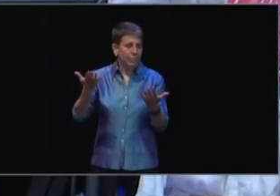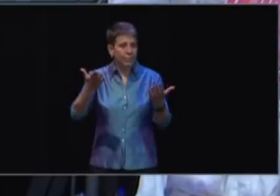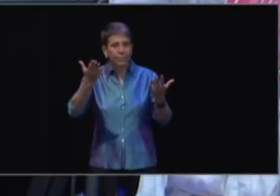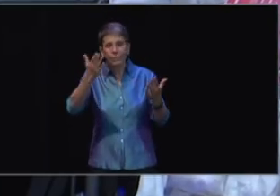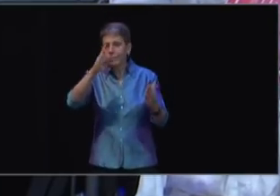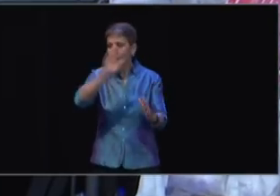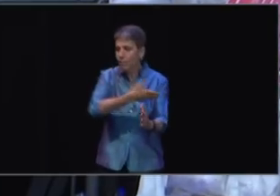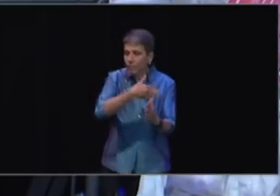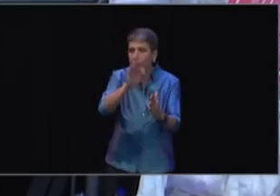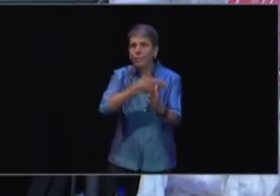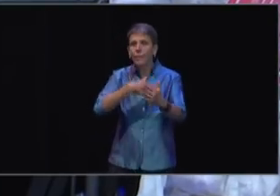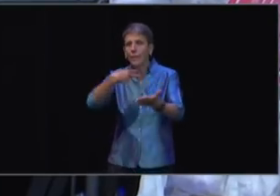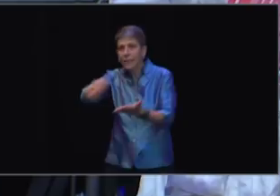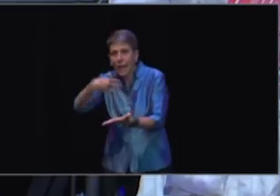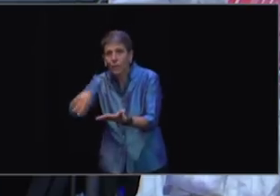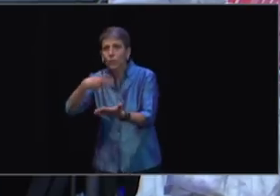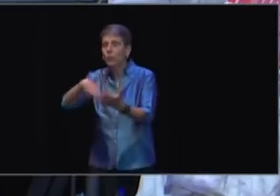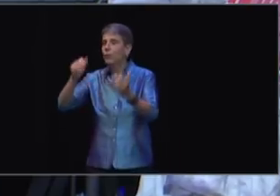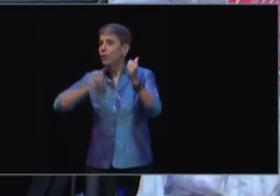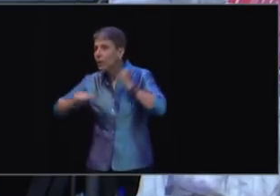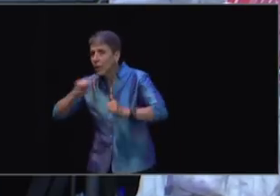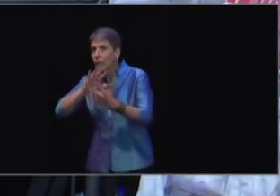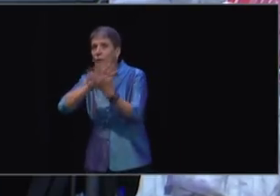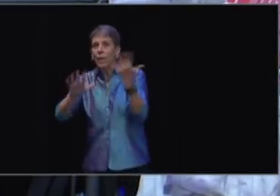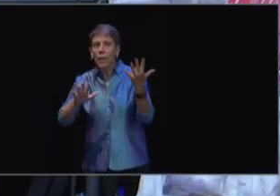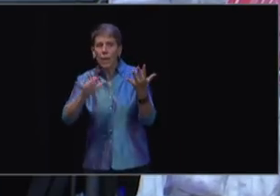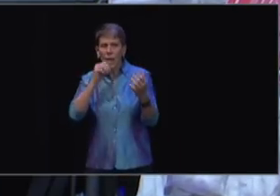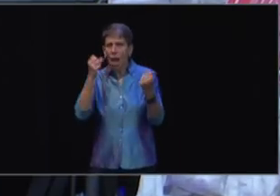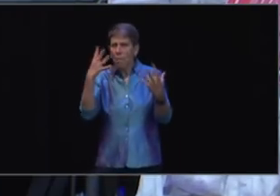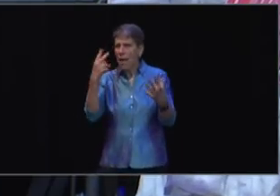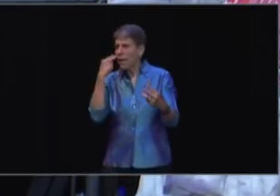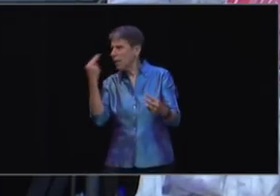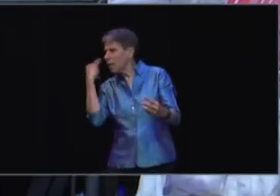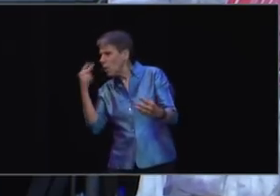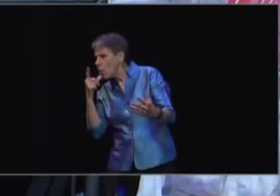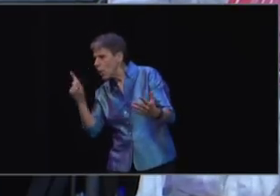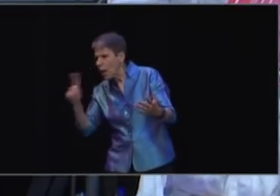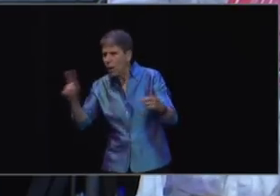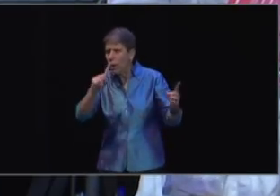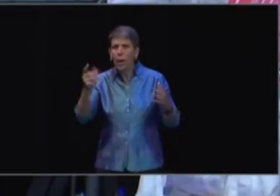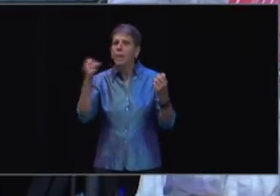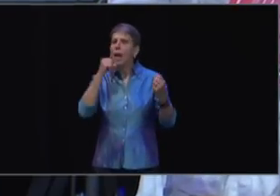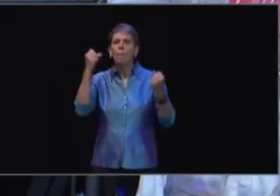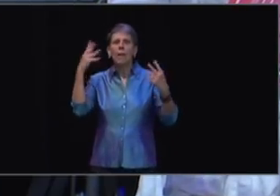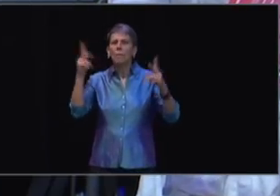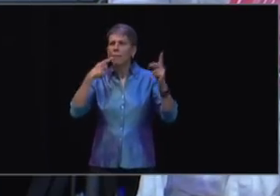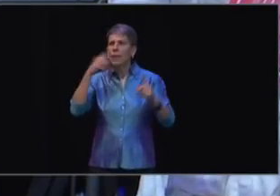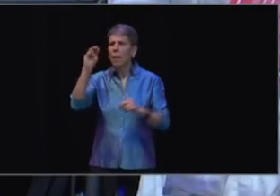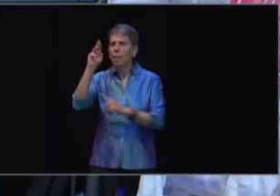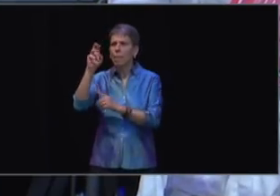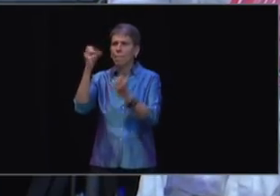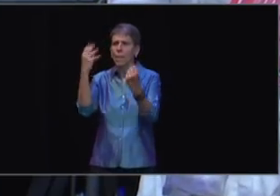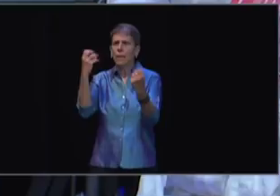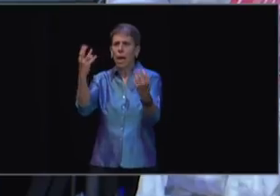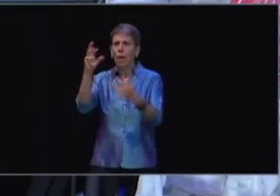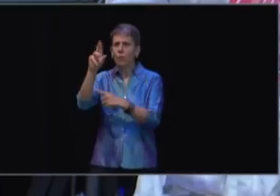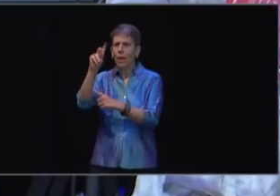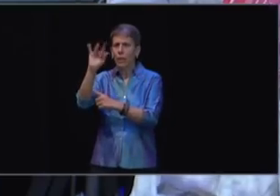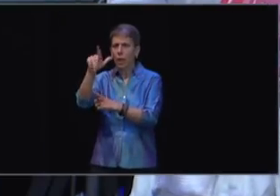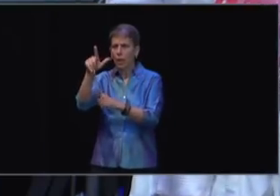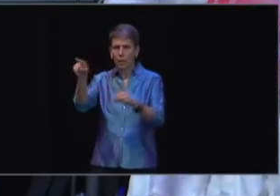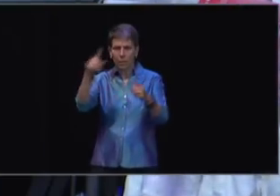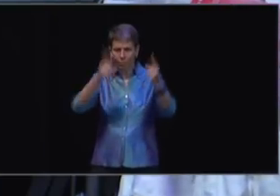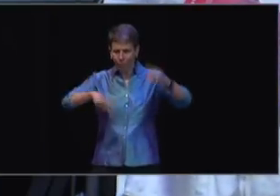dancers, theater folks, there were not a lot of models. There were not a lot of people saying multiracial coalition. A couple of years later